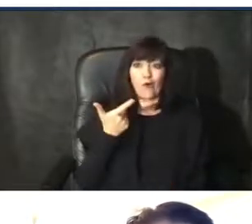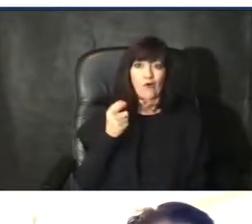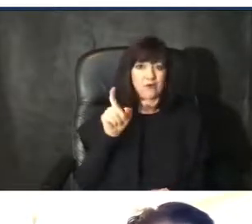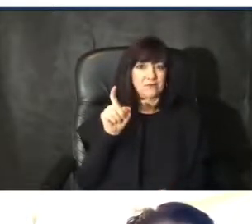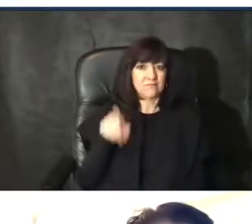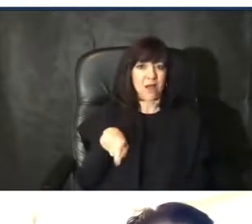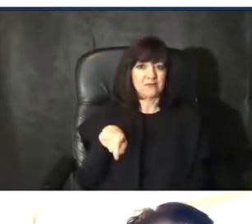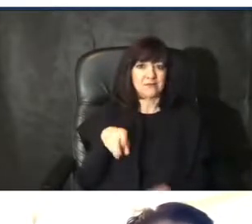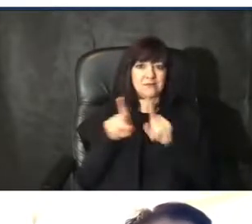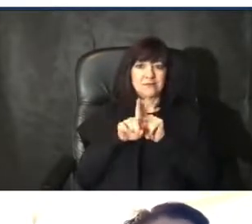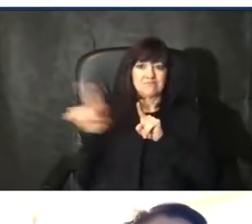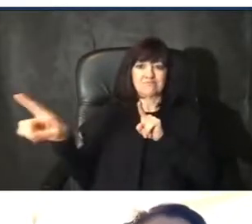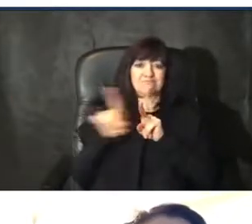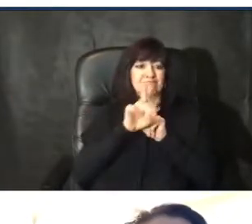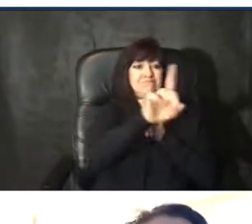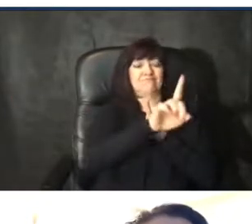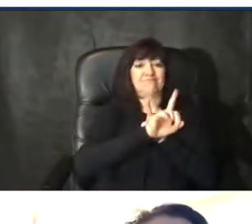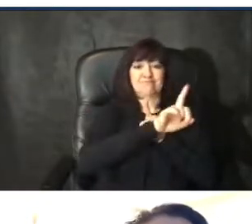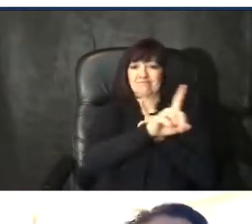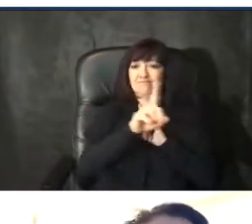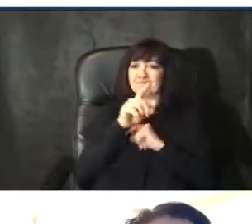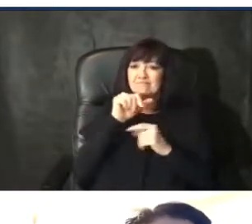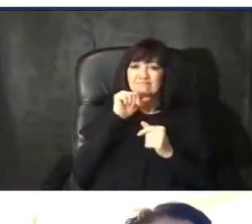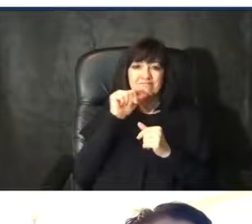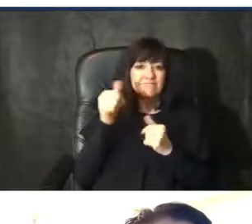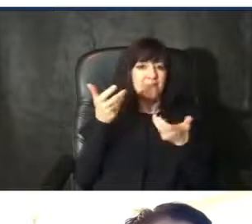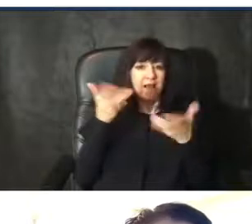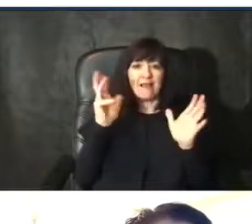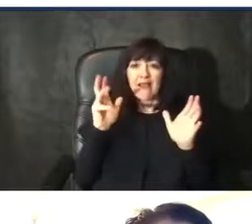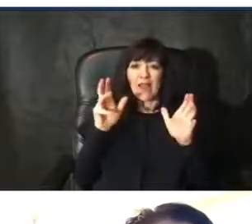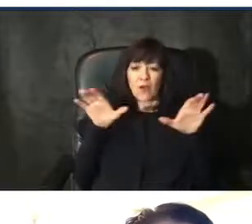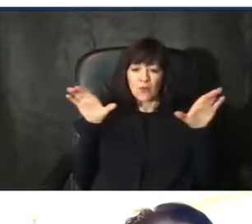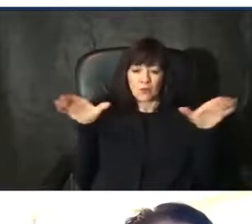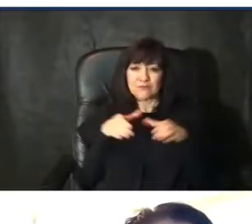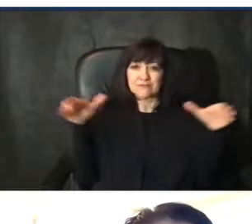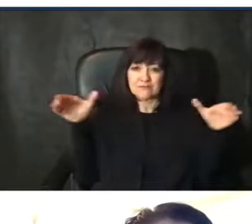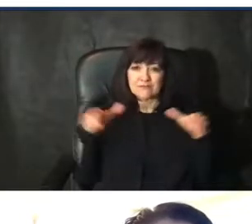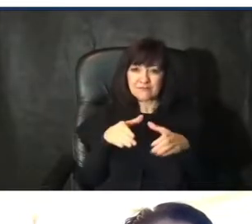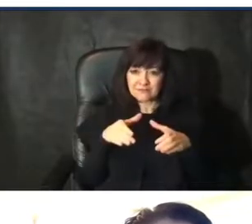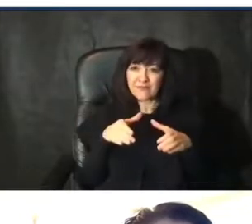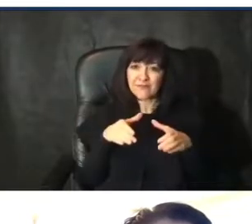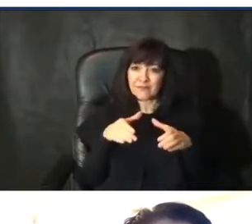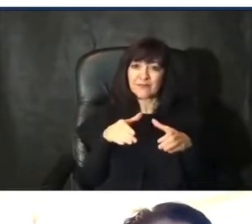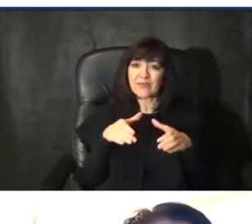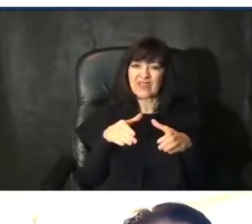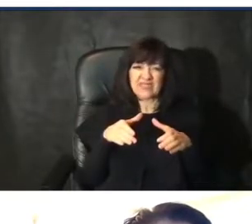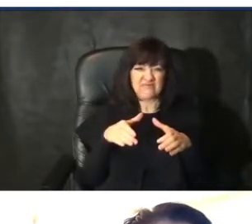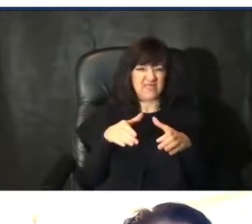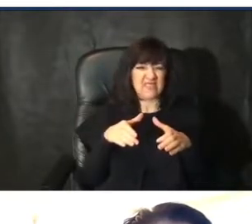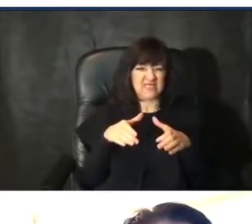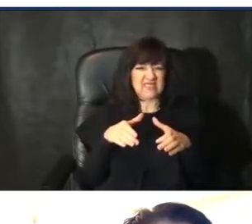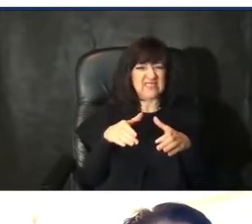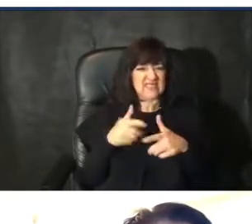But, as that is happening, we're also feeling sometimes even more and more